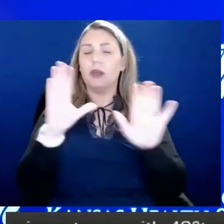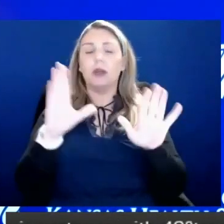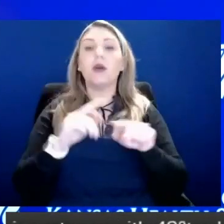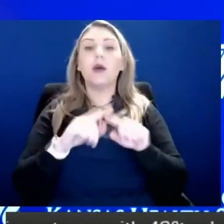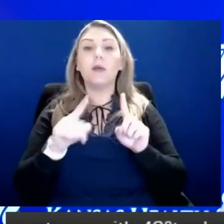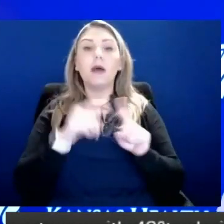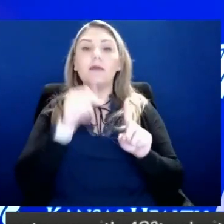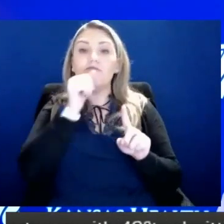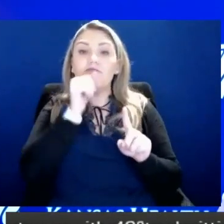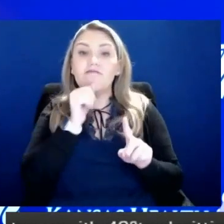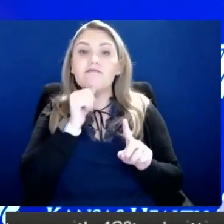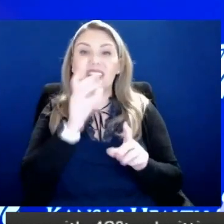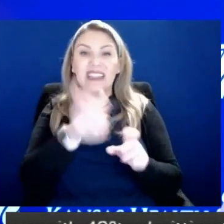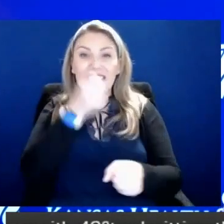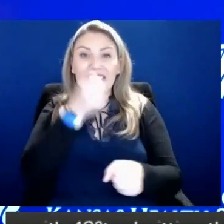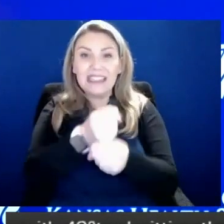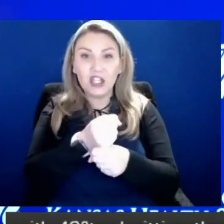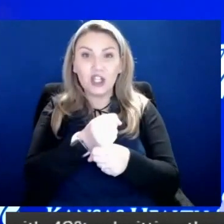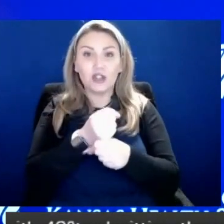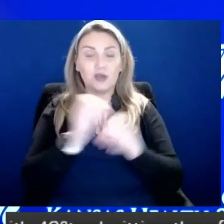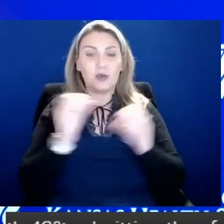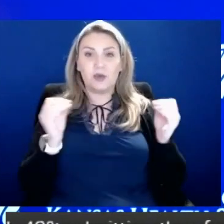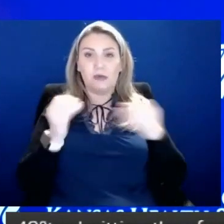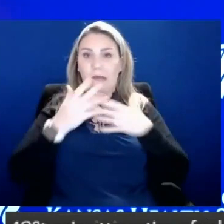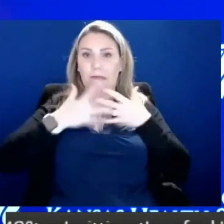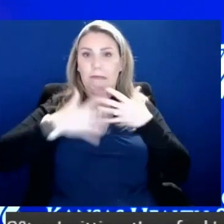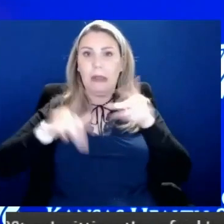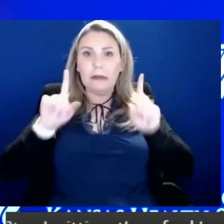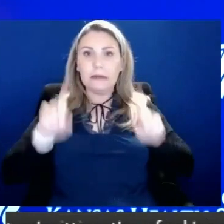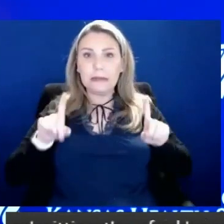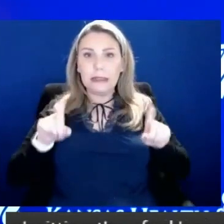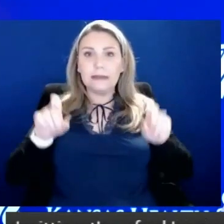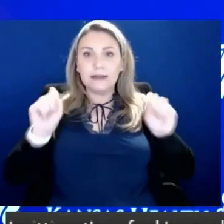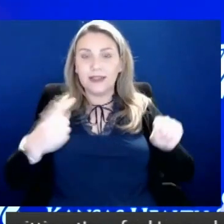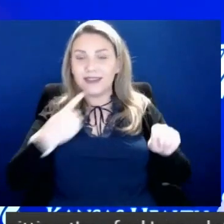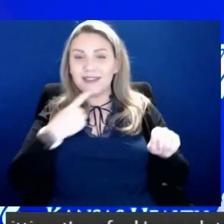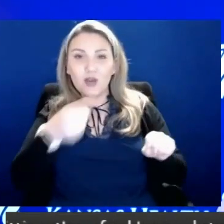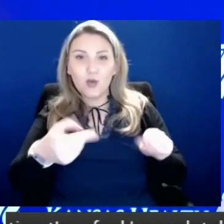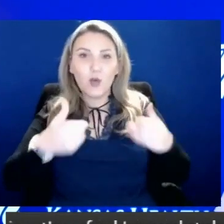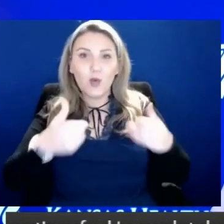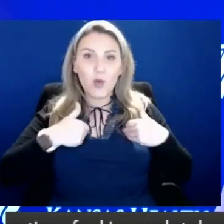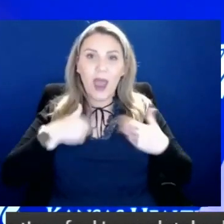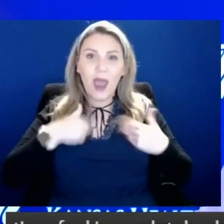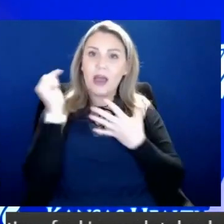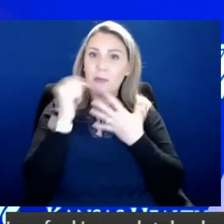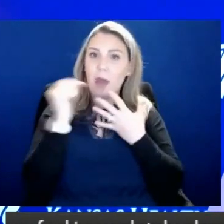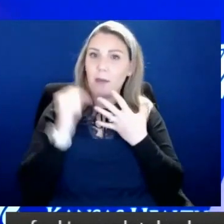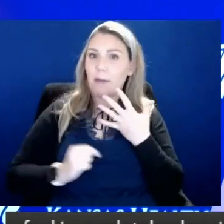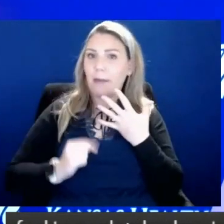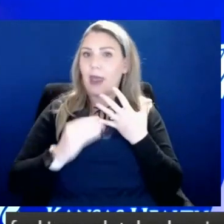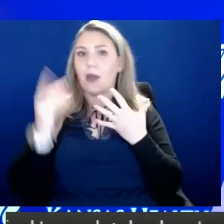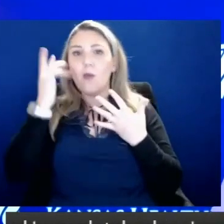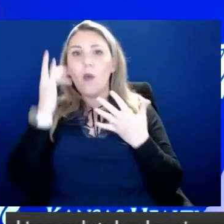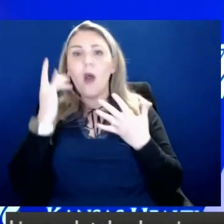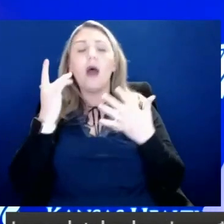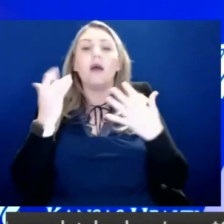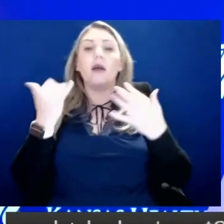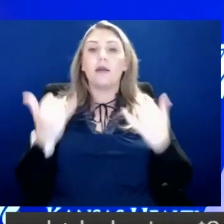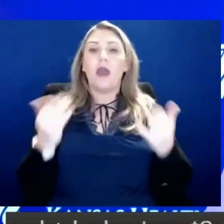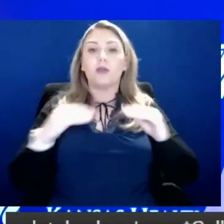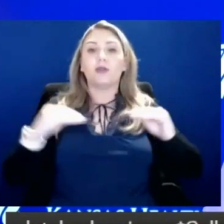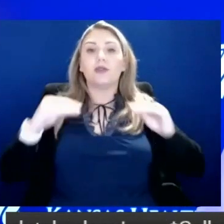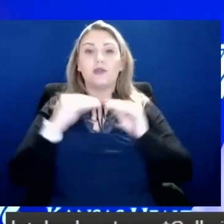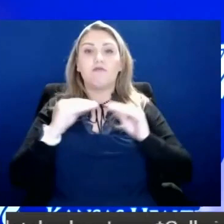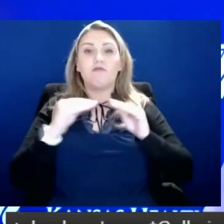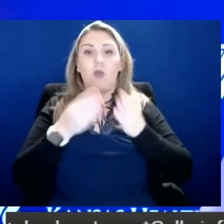years. When there aren't blood tests to really say this is what you have, this is why you have it. Now it is getting more mainstream. It is